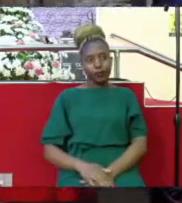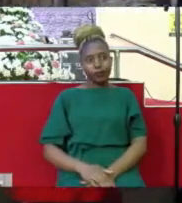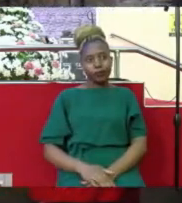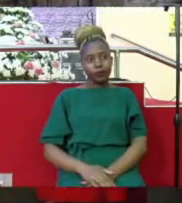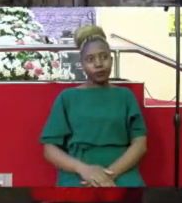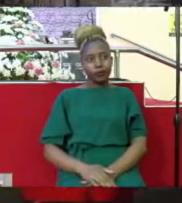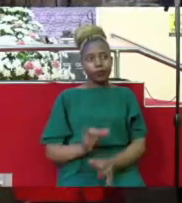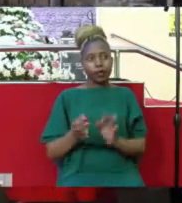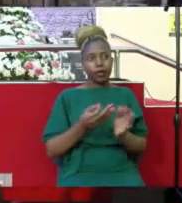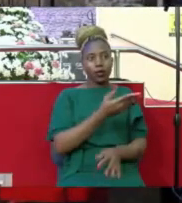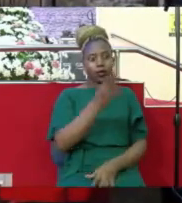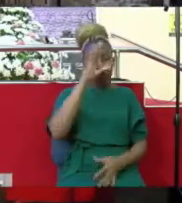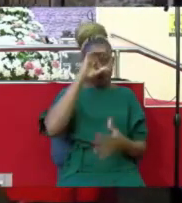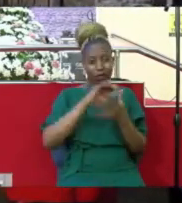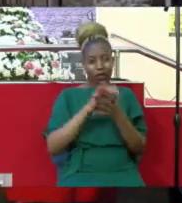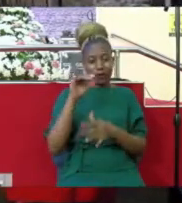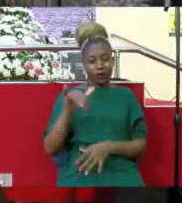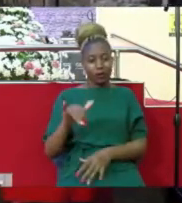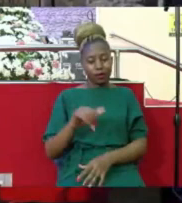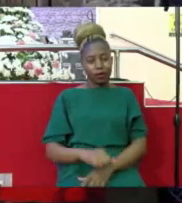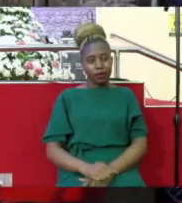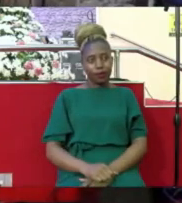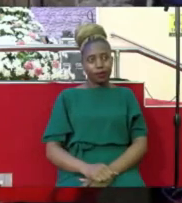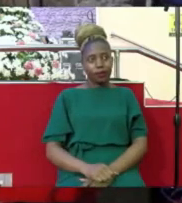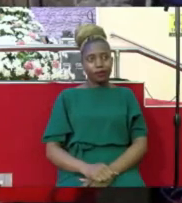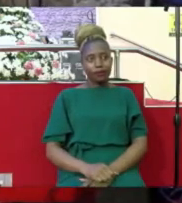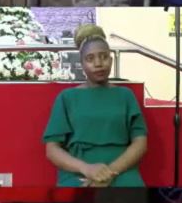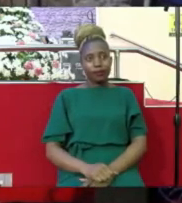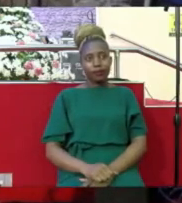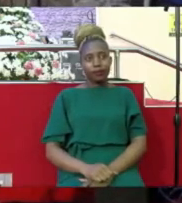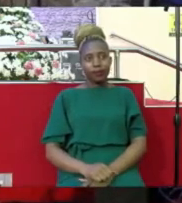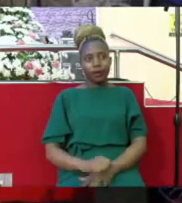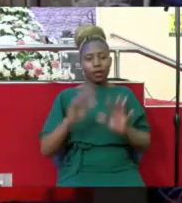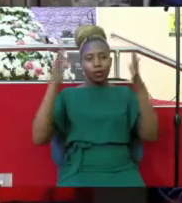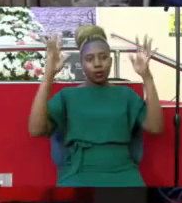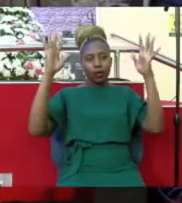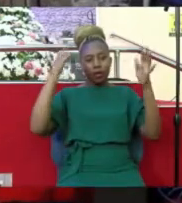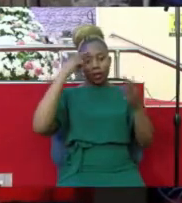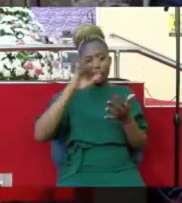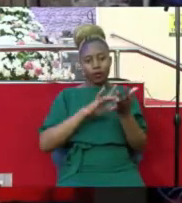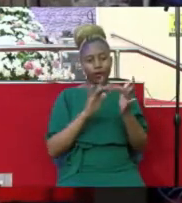If you believe that, somebody give Jesus a mighty praise.